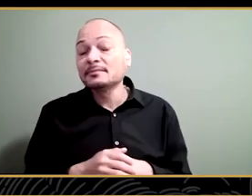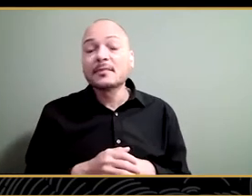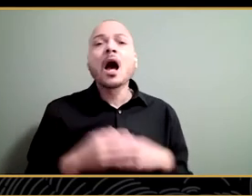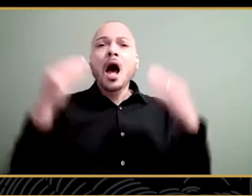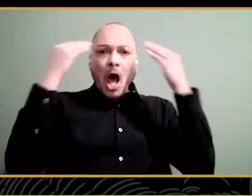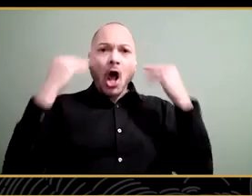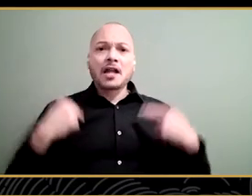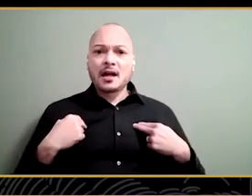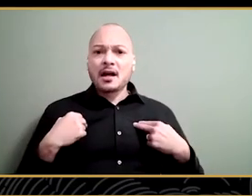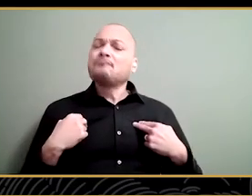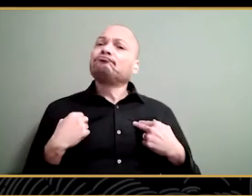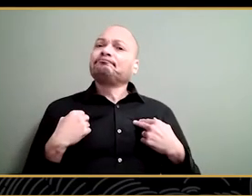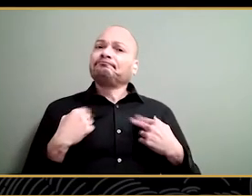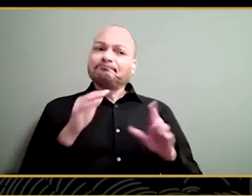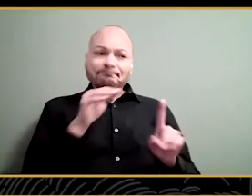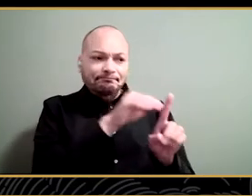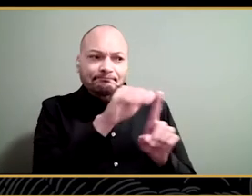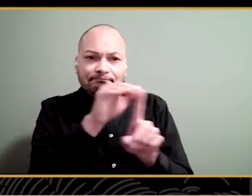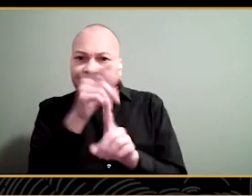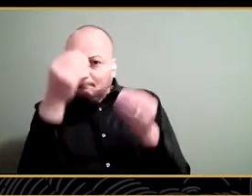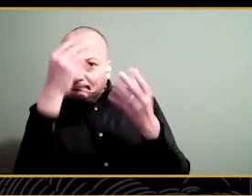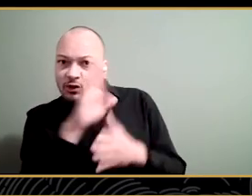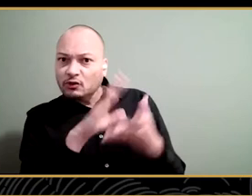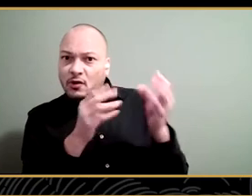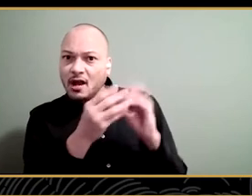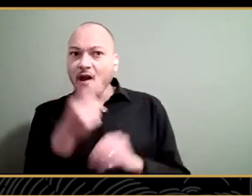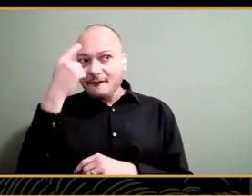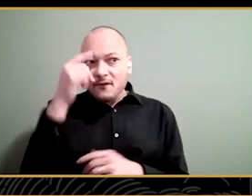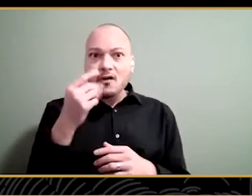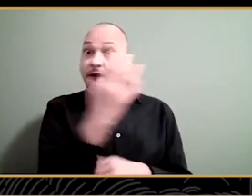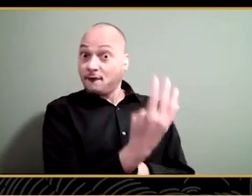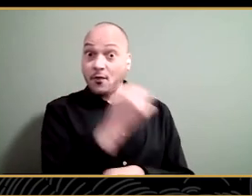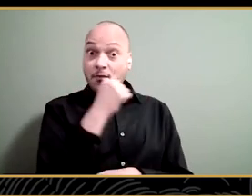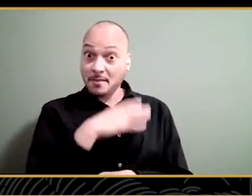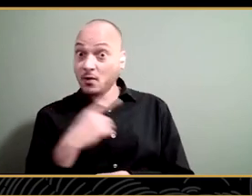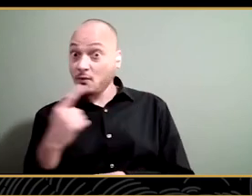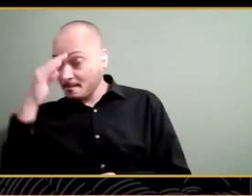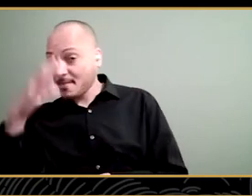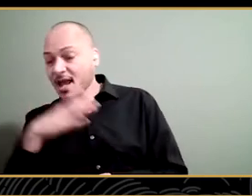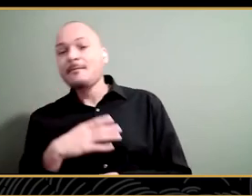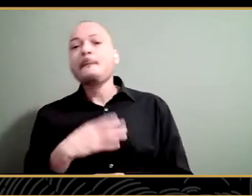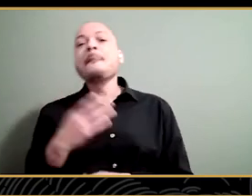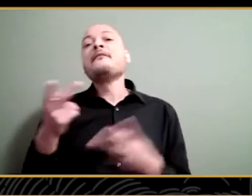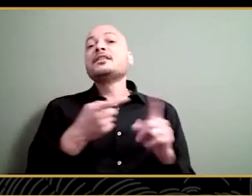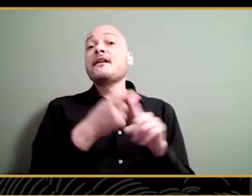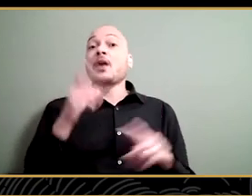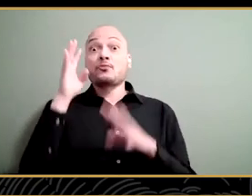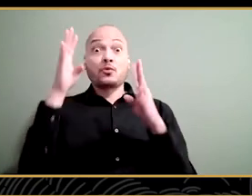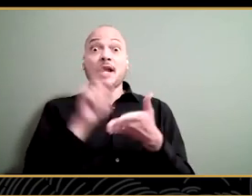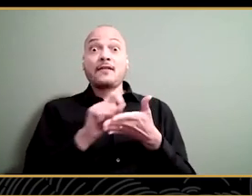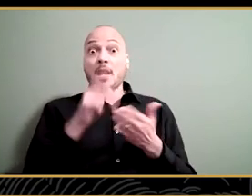A nun prods them into telling their stories to us Four women and one man visiting from a creative writing